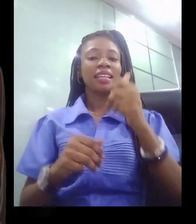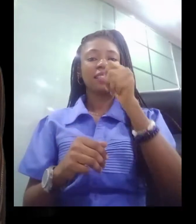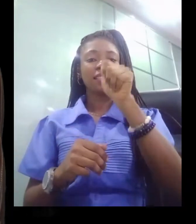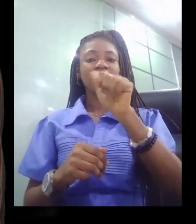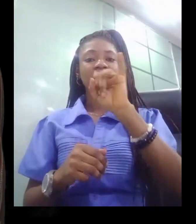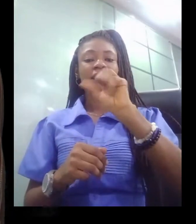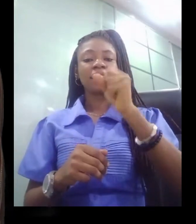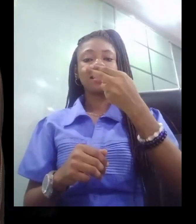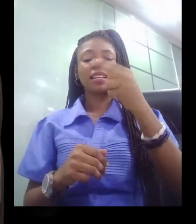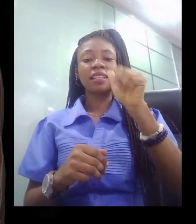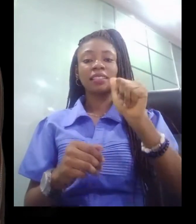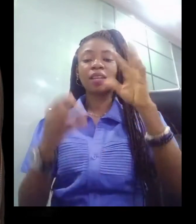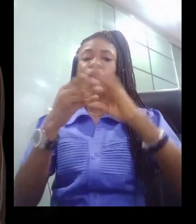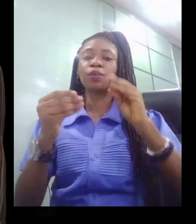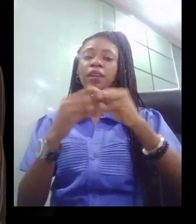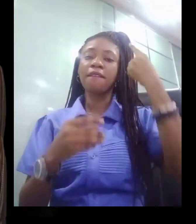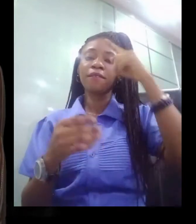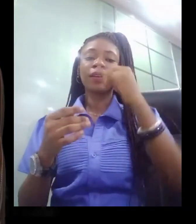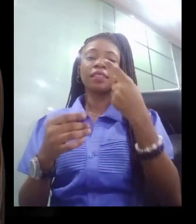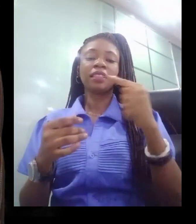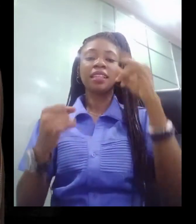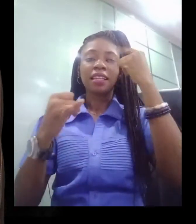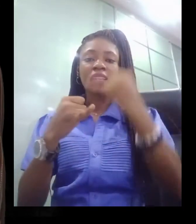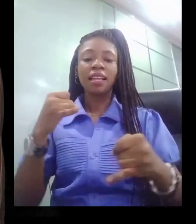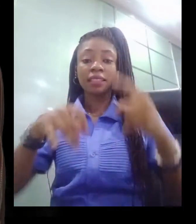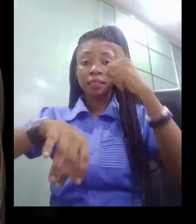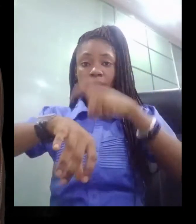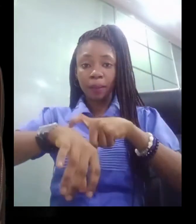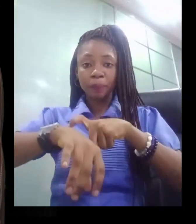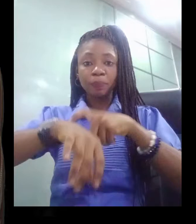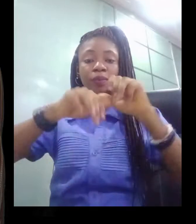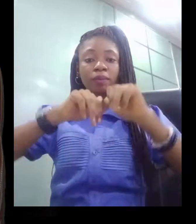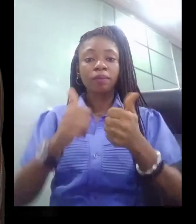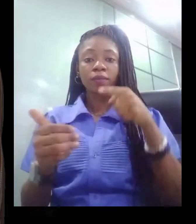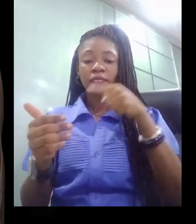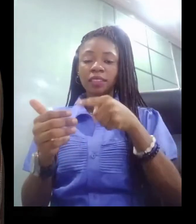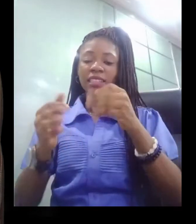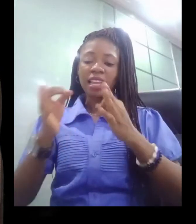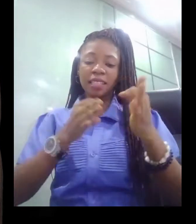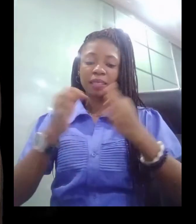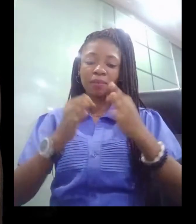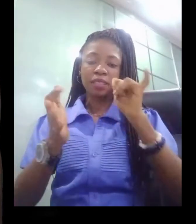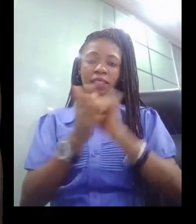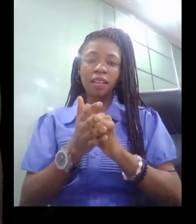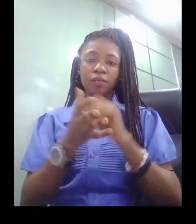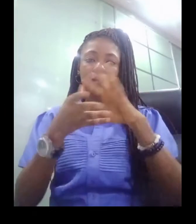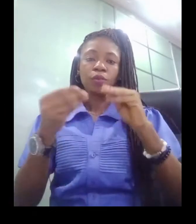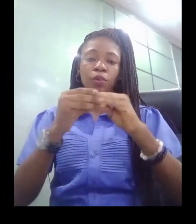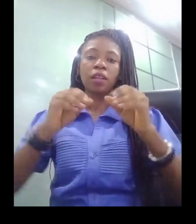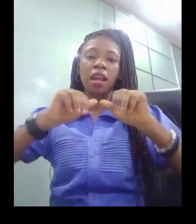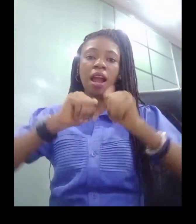last time in this segment and see how she crafted this singular story of how she fell.